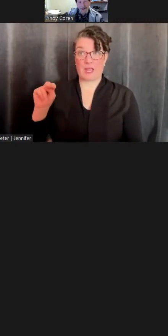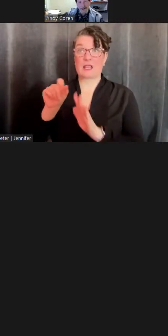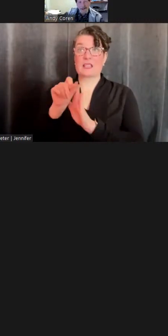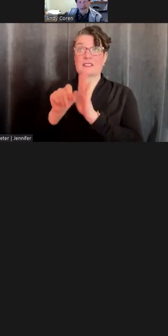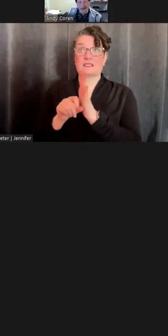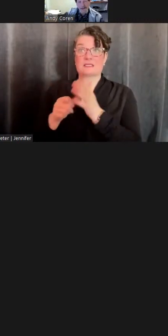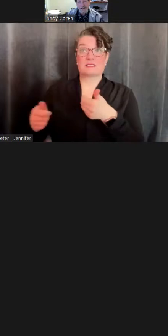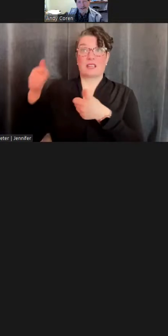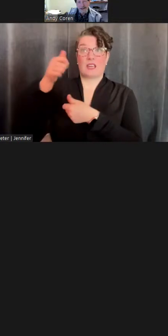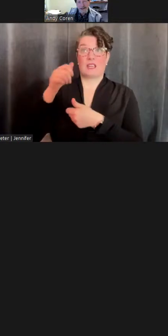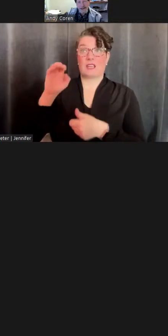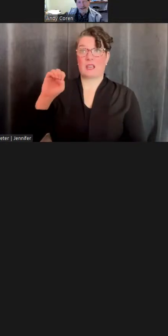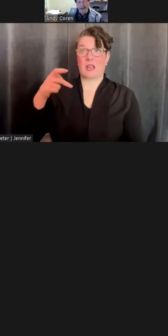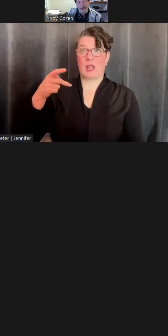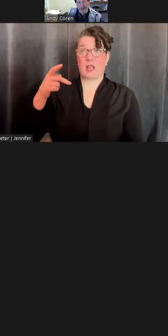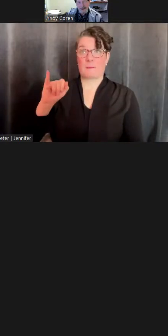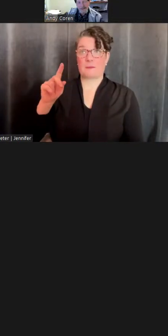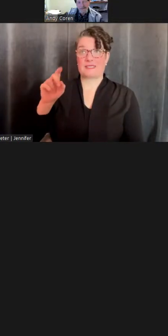epidemiologist and assistant